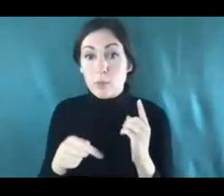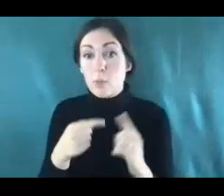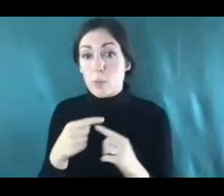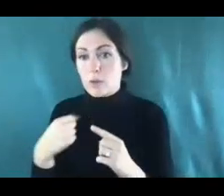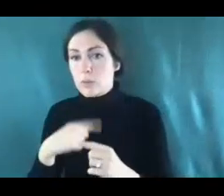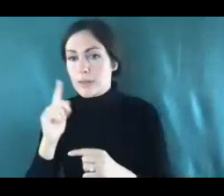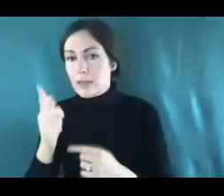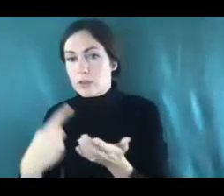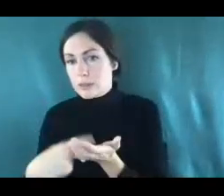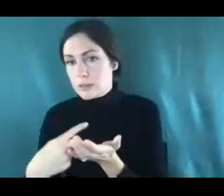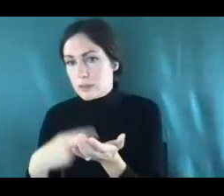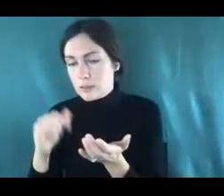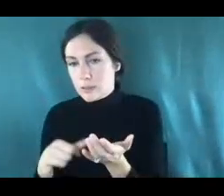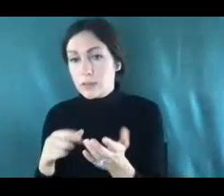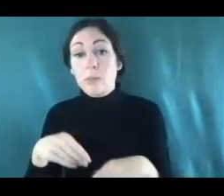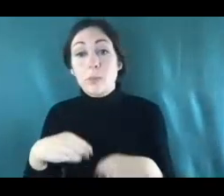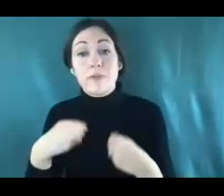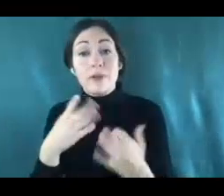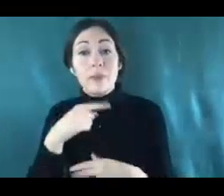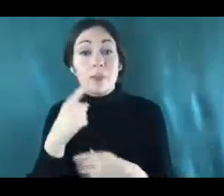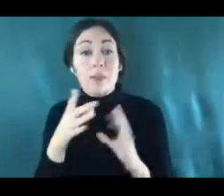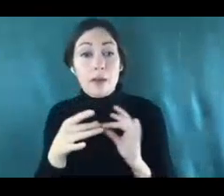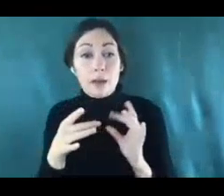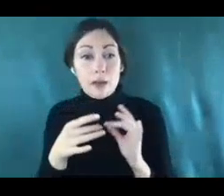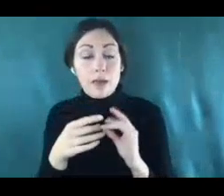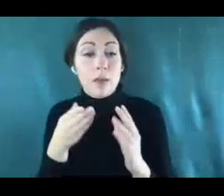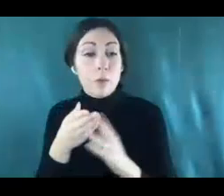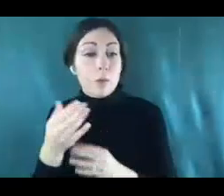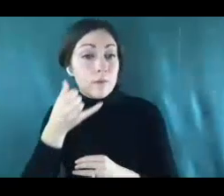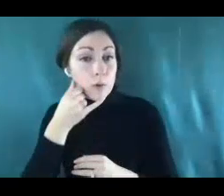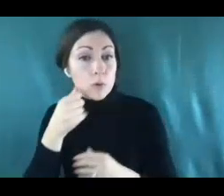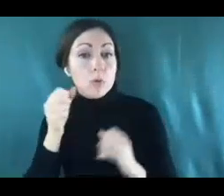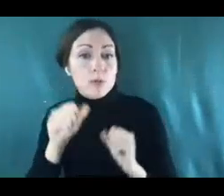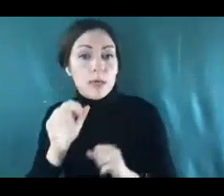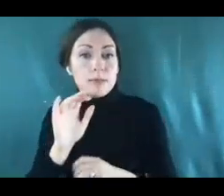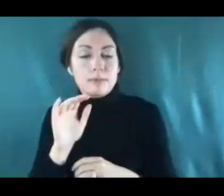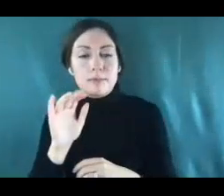To provide public comment telephonically, please dial